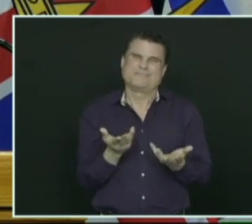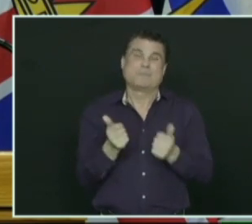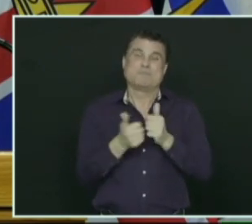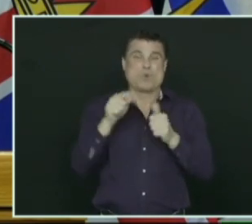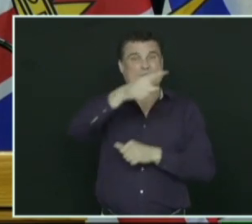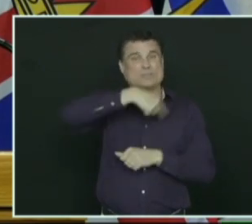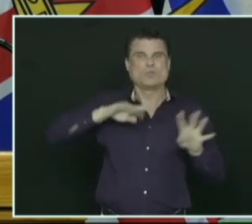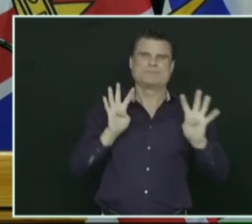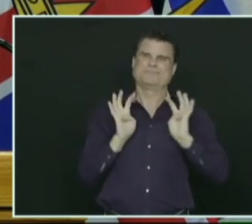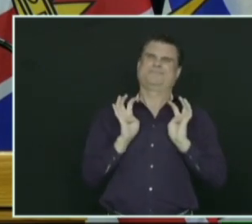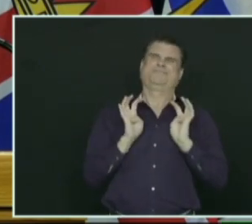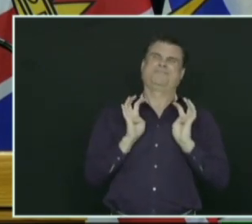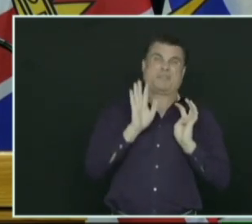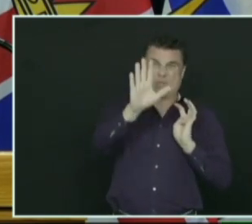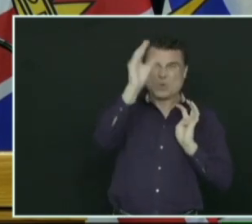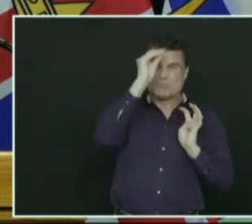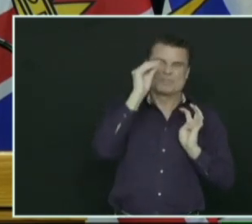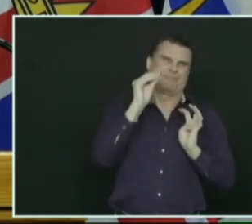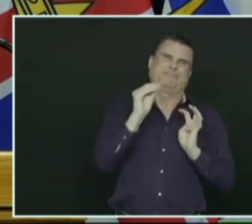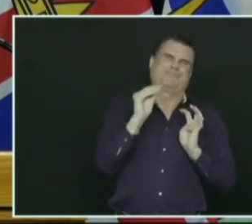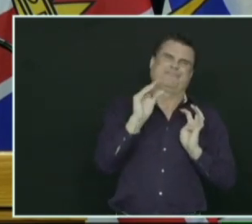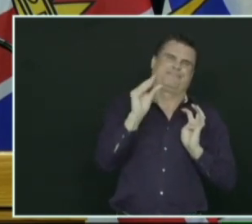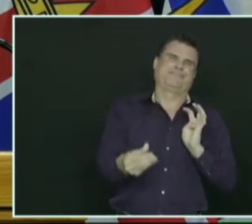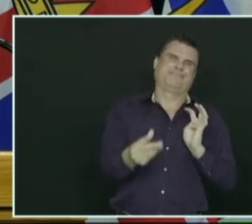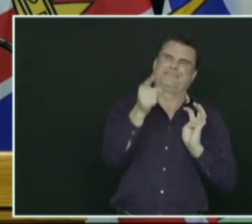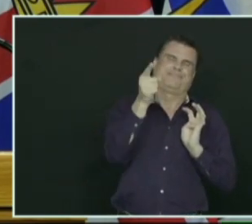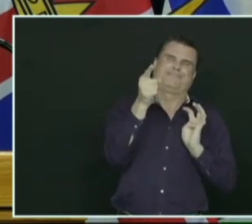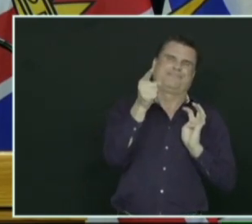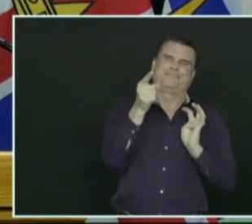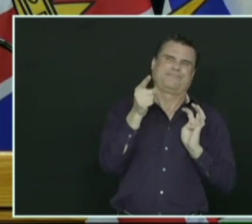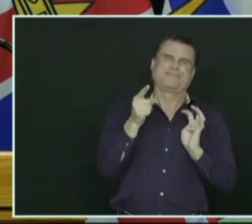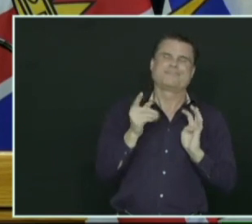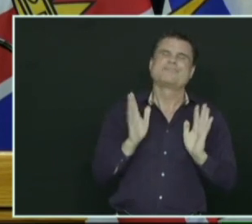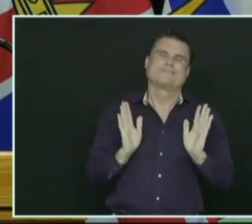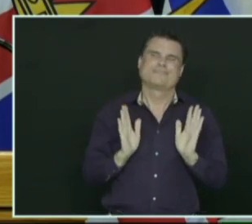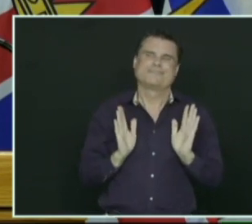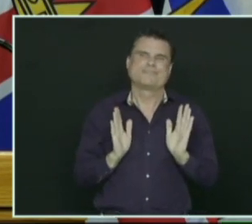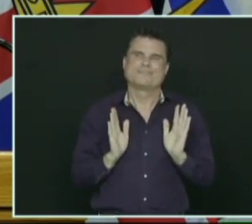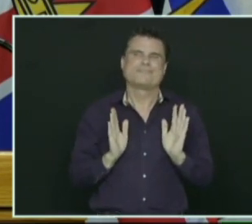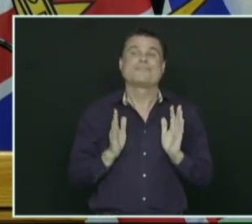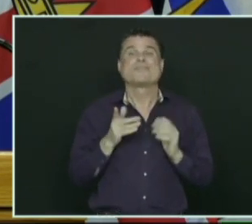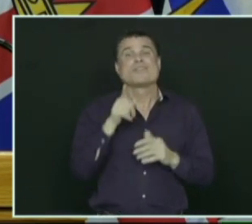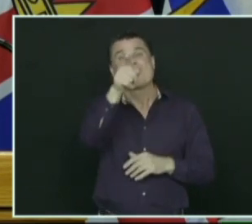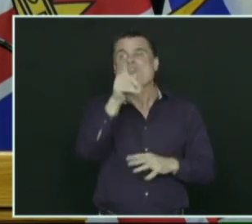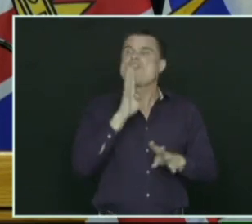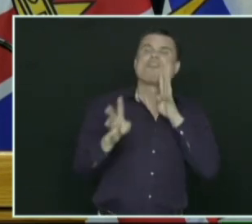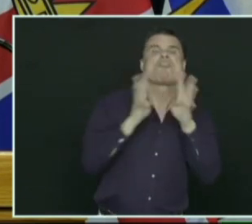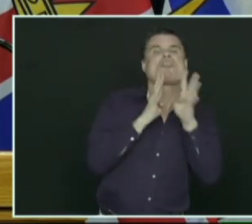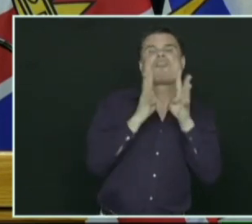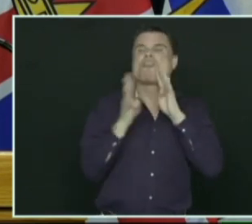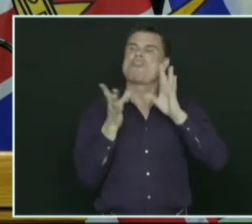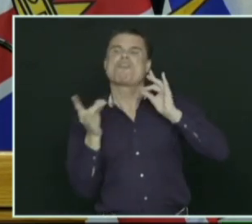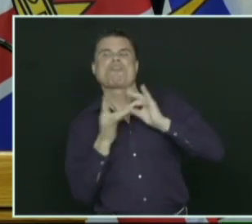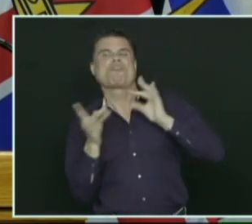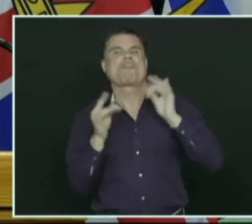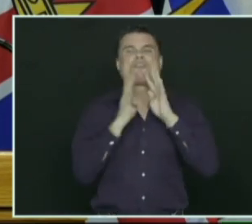yet. And it's discussions we're having with those who know way more than me about respiratory viruses around the